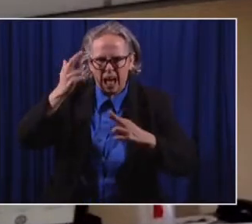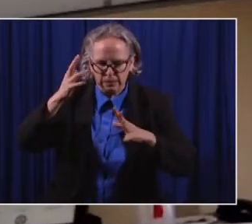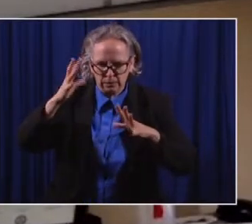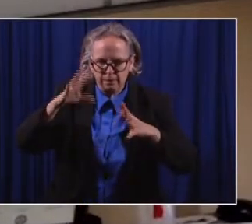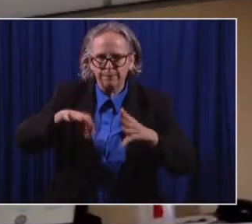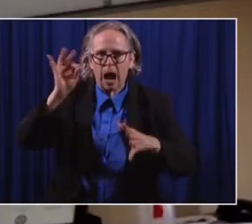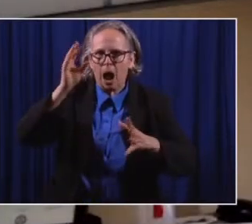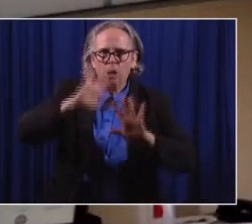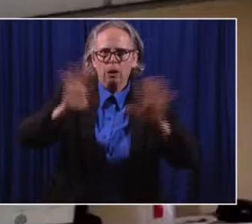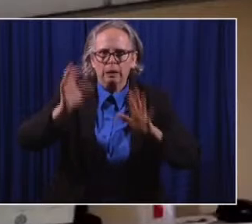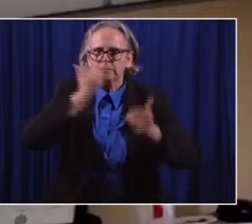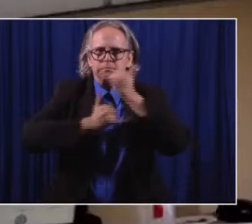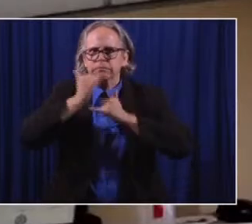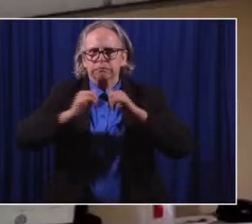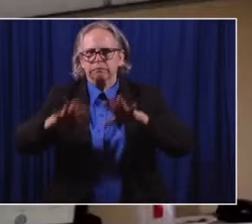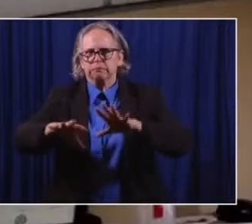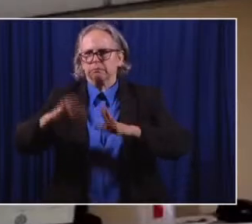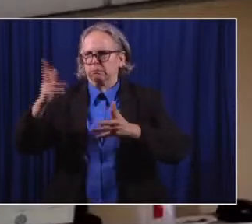reasons. But